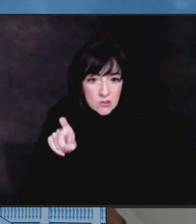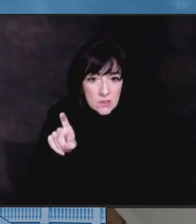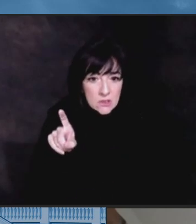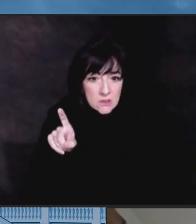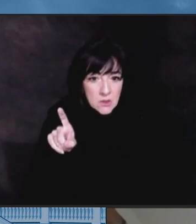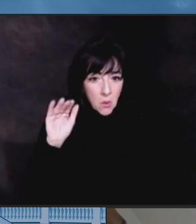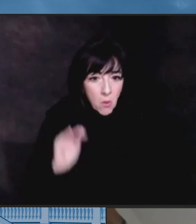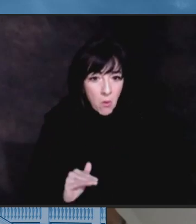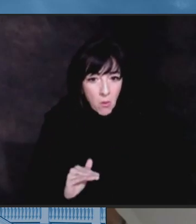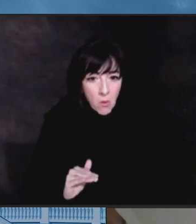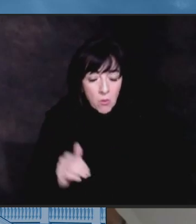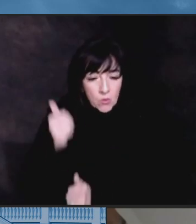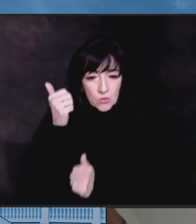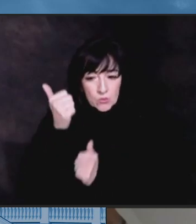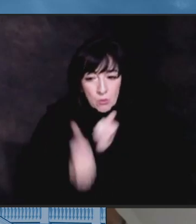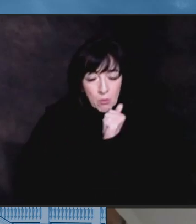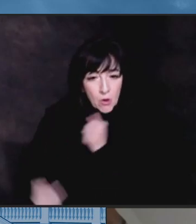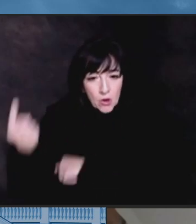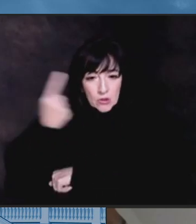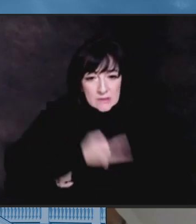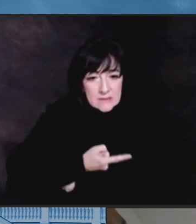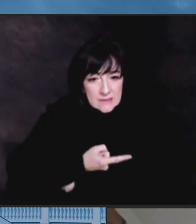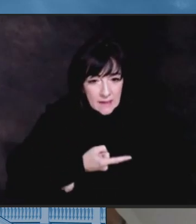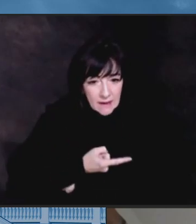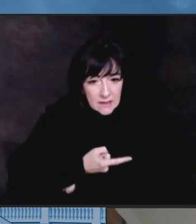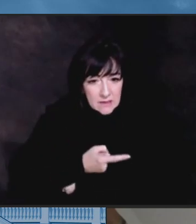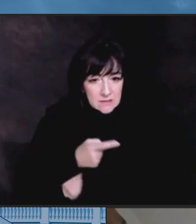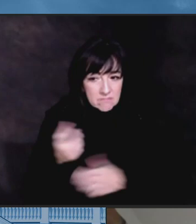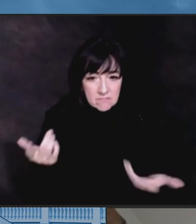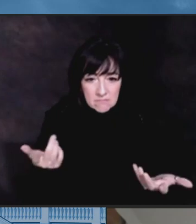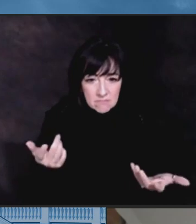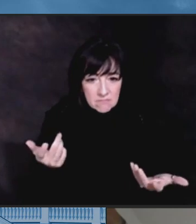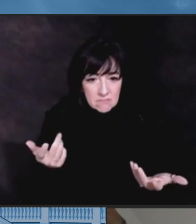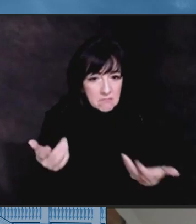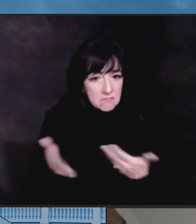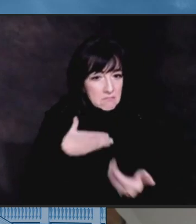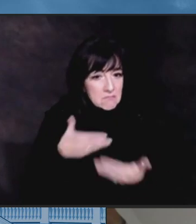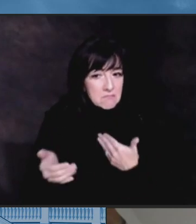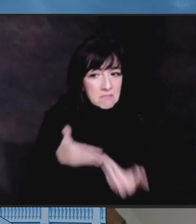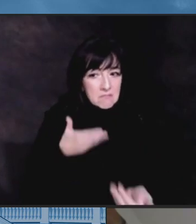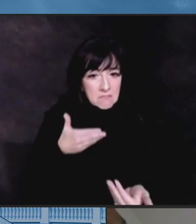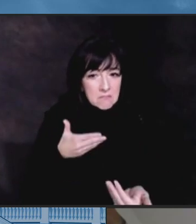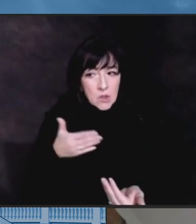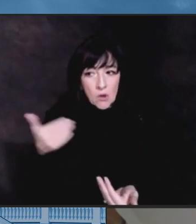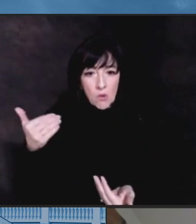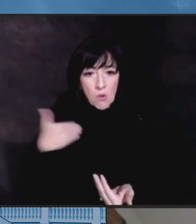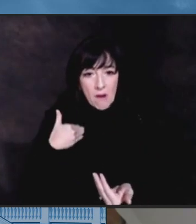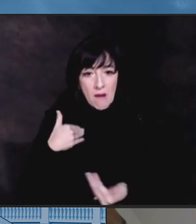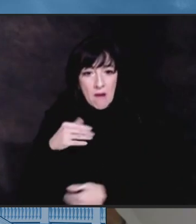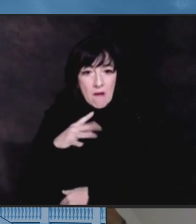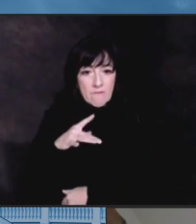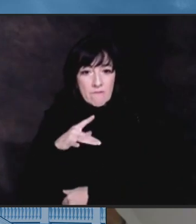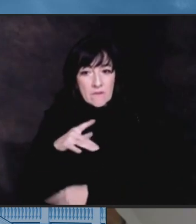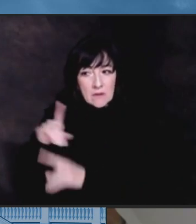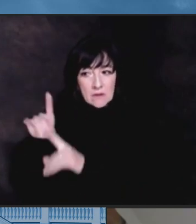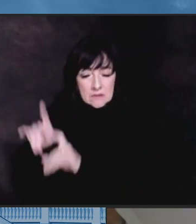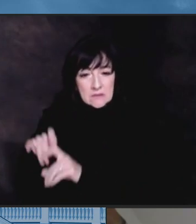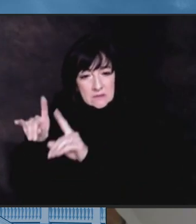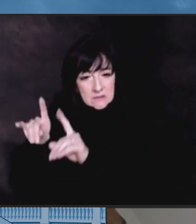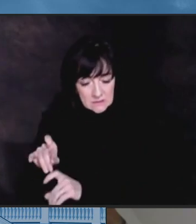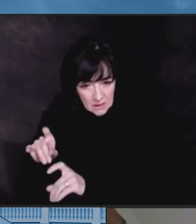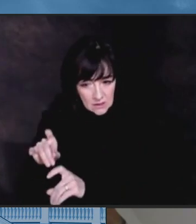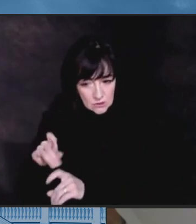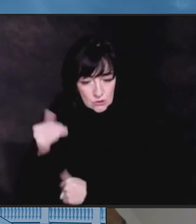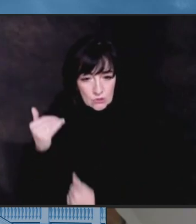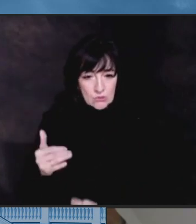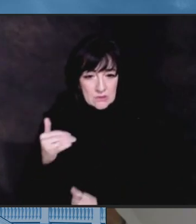day with even still fairly robust testing at that time. And so we're 7 times